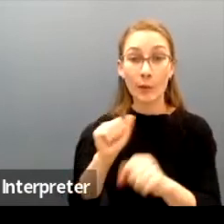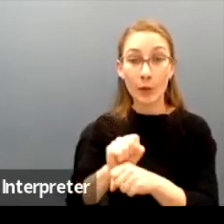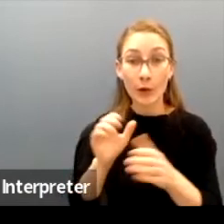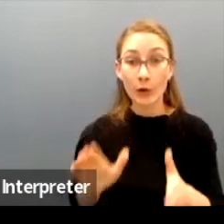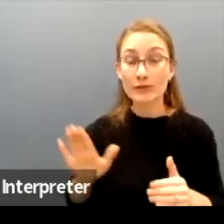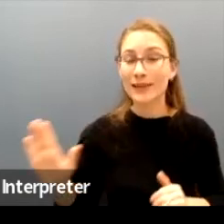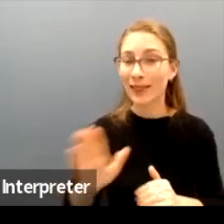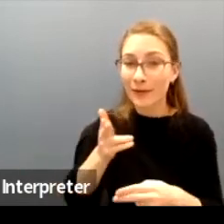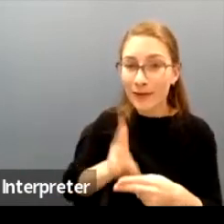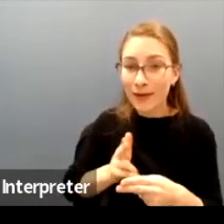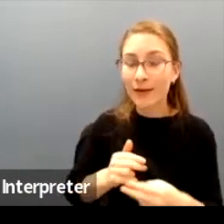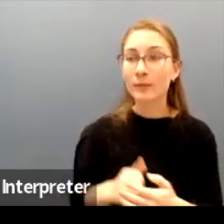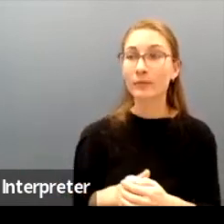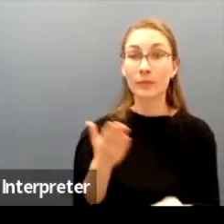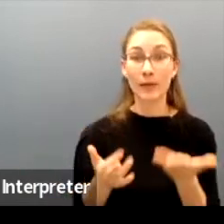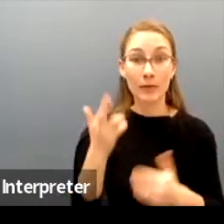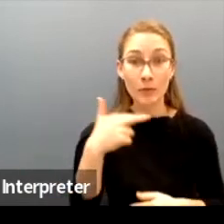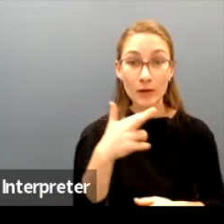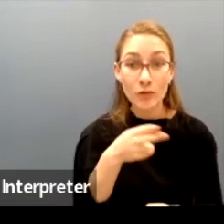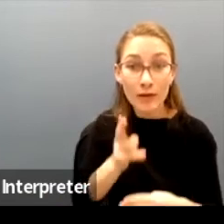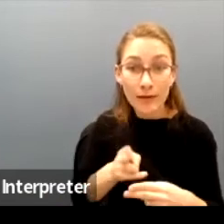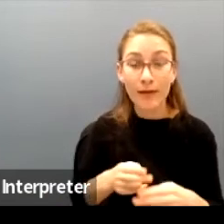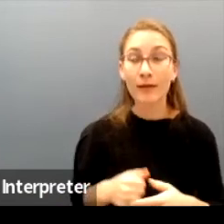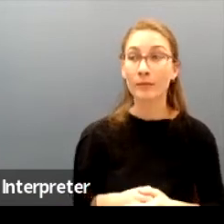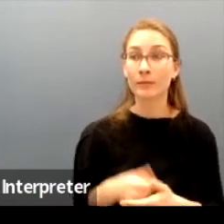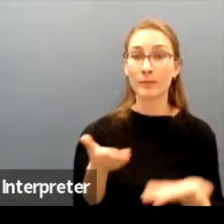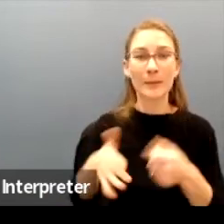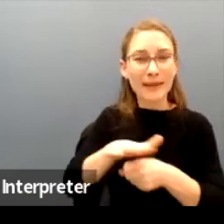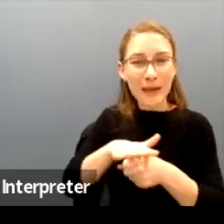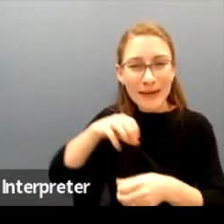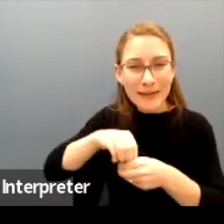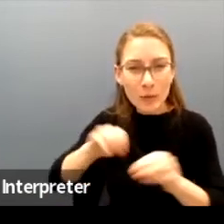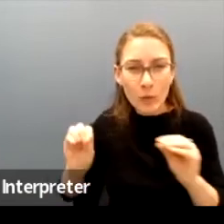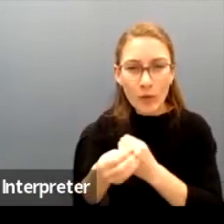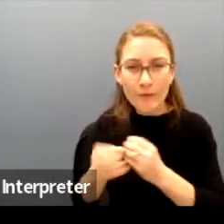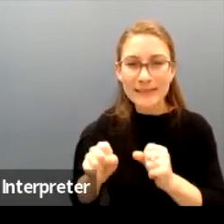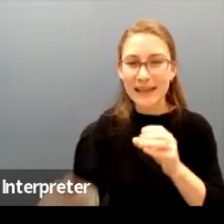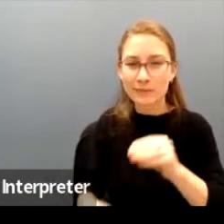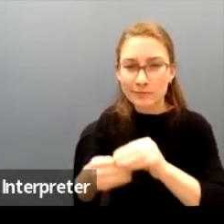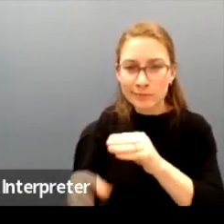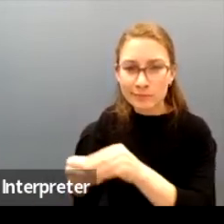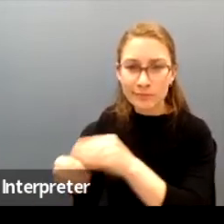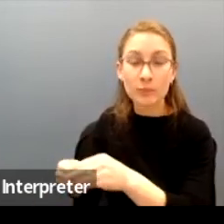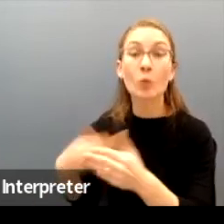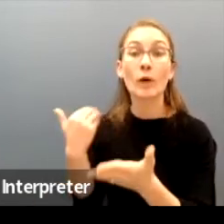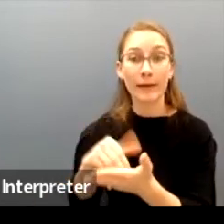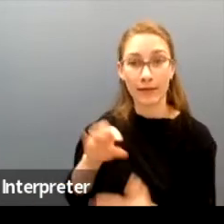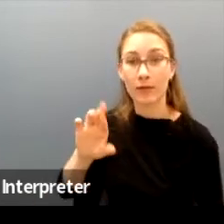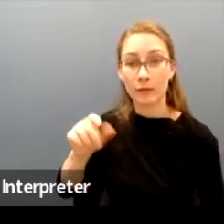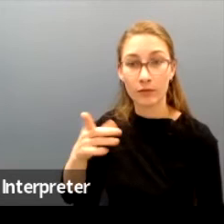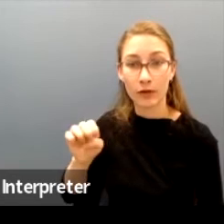wants to eat at, or places in the office he wants to eat at. And again, we just want to be as specific as possible